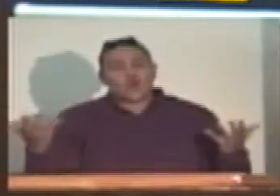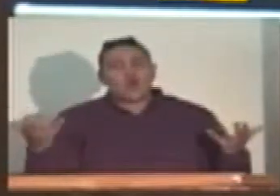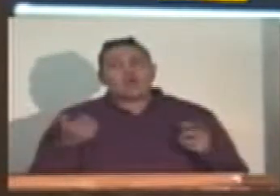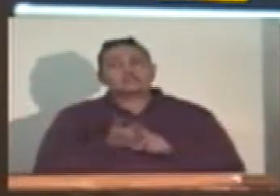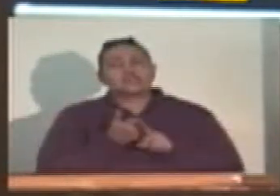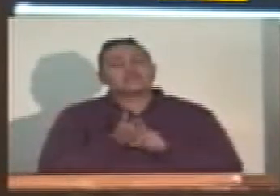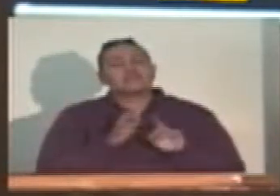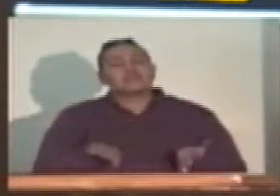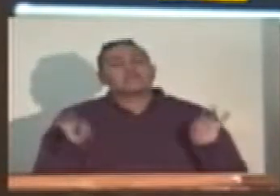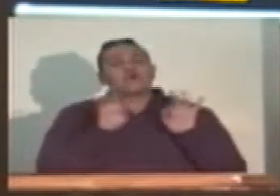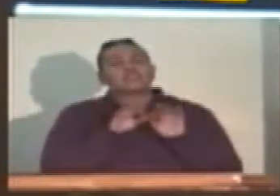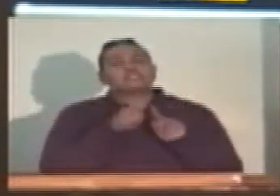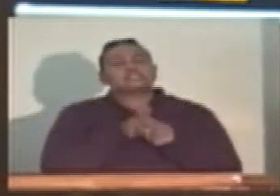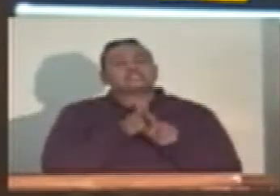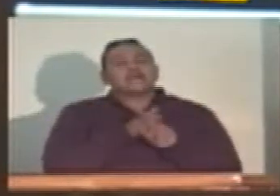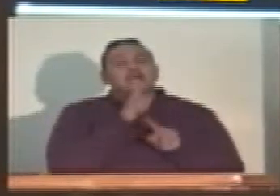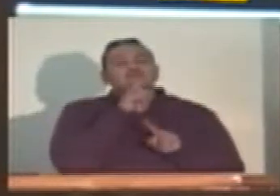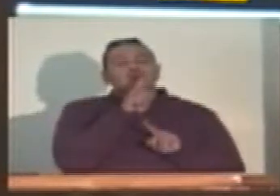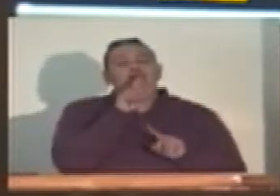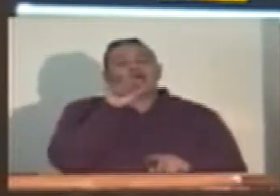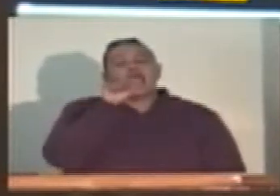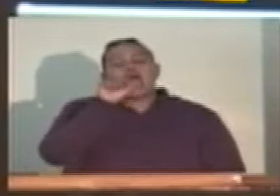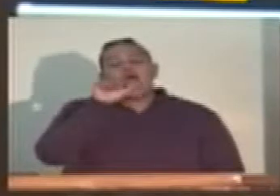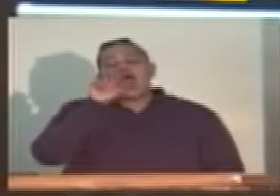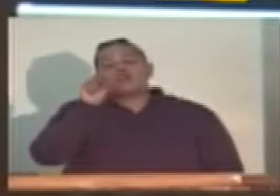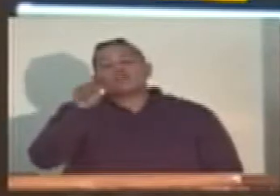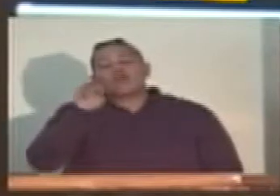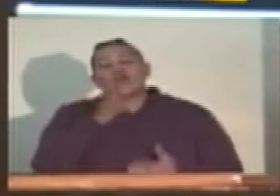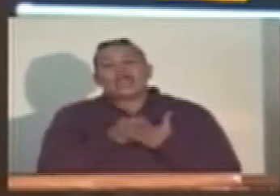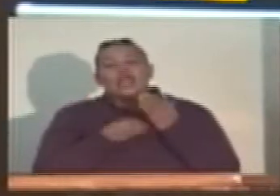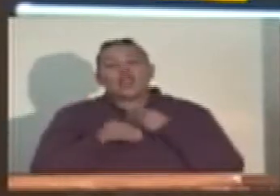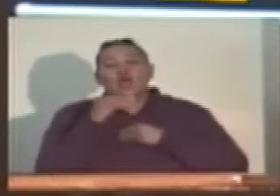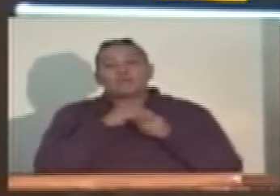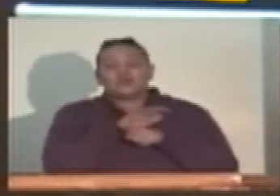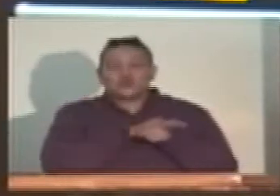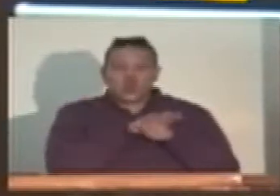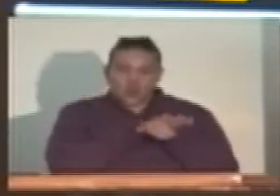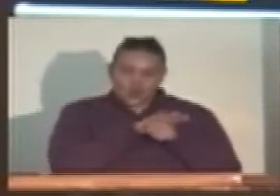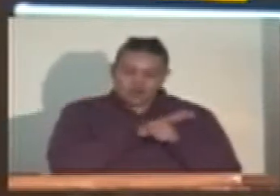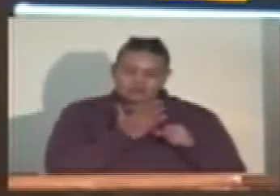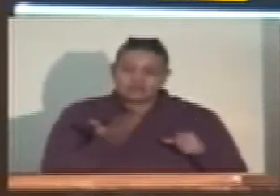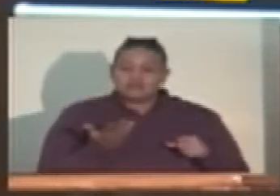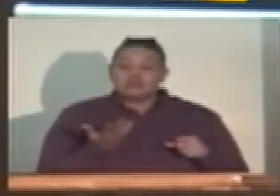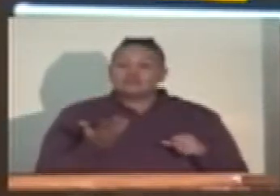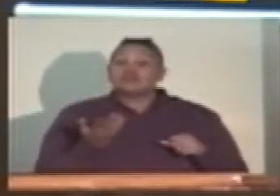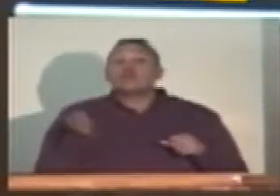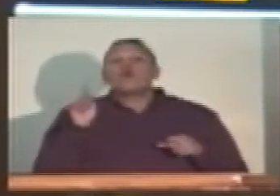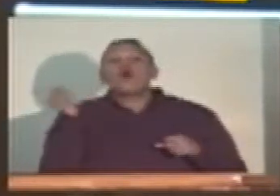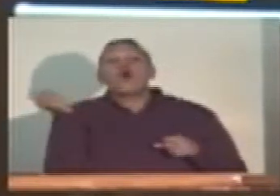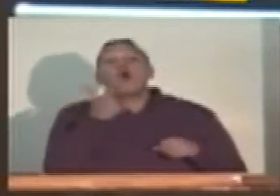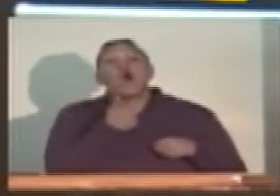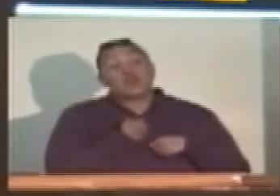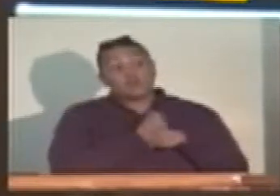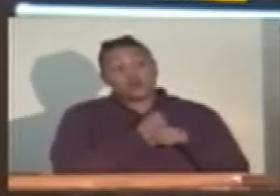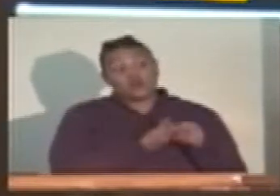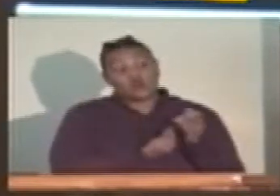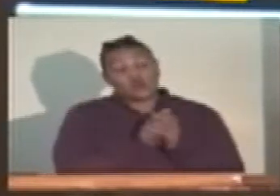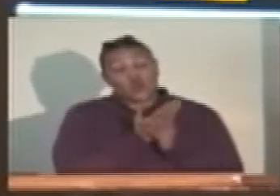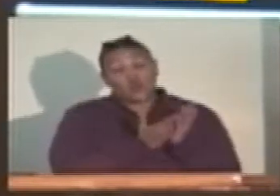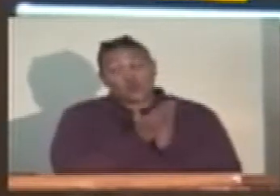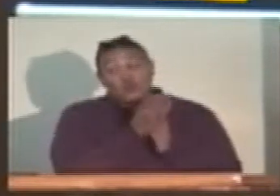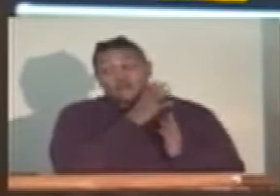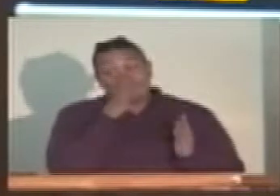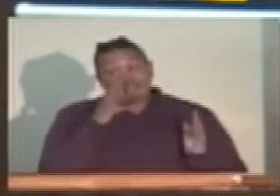the importance of an agro-economic zone where all the produce grown by the